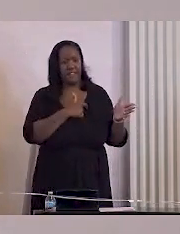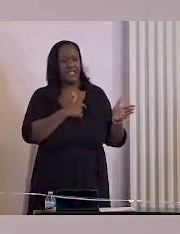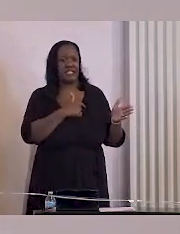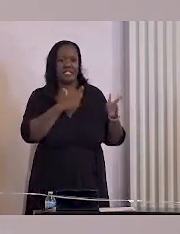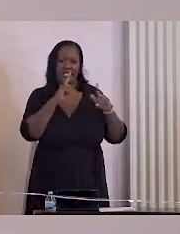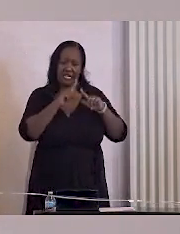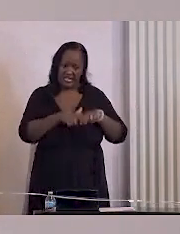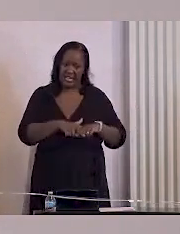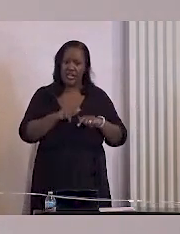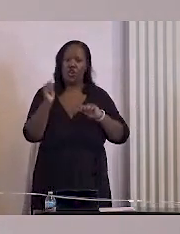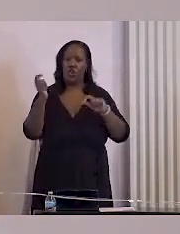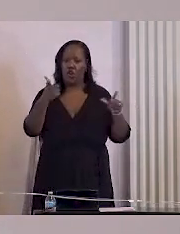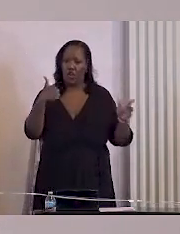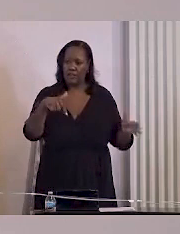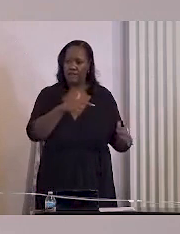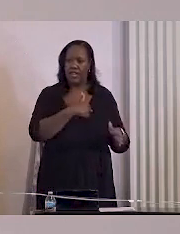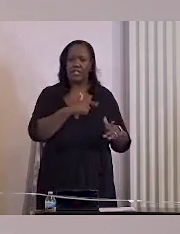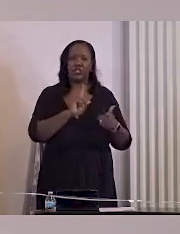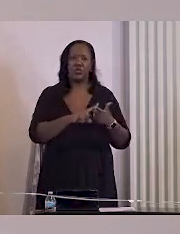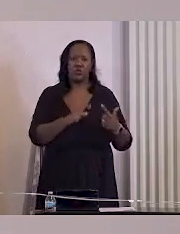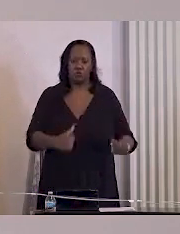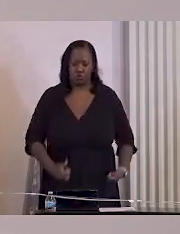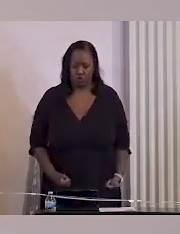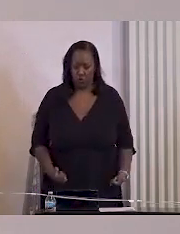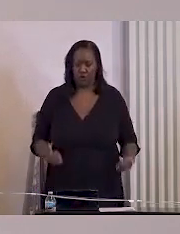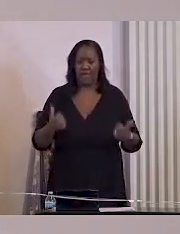of us to survive.